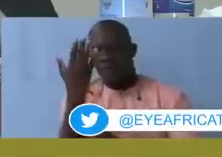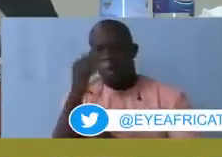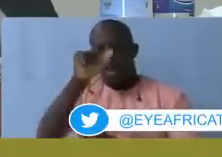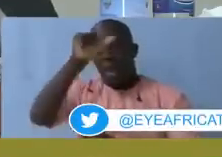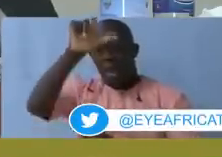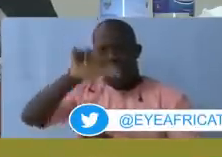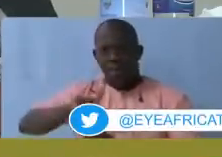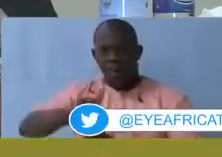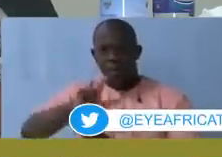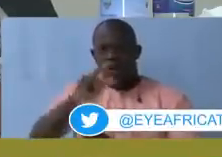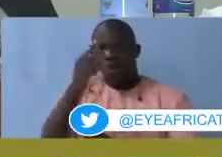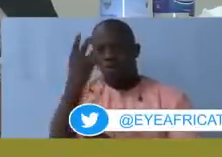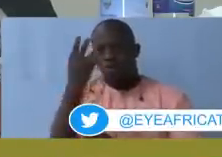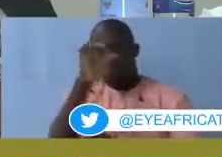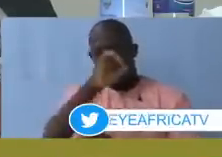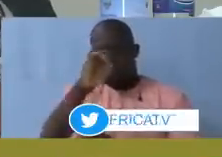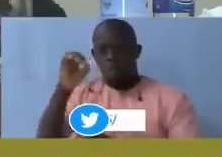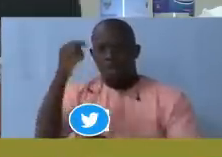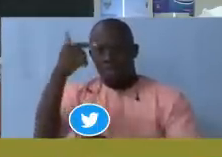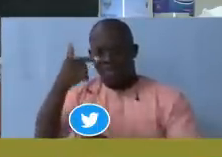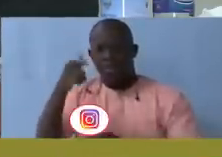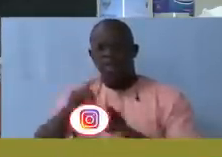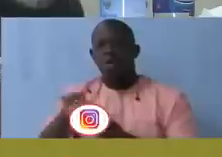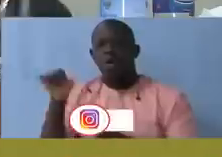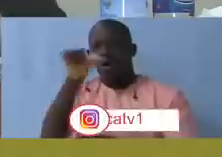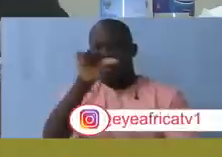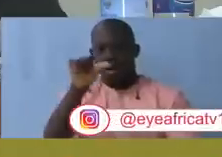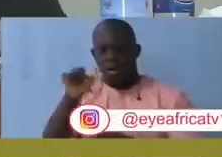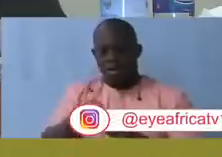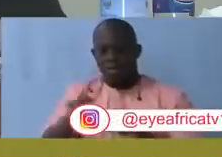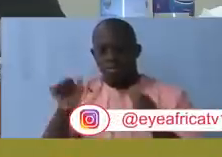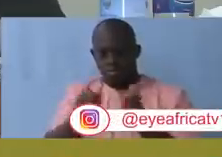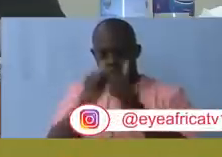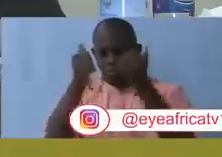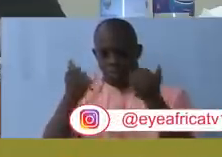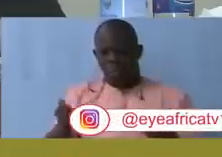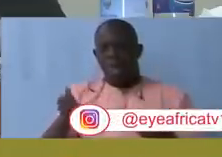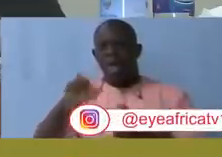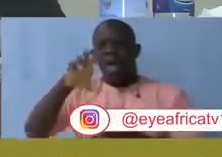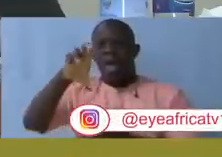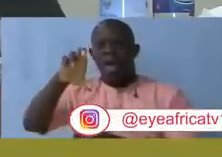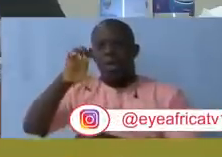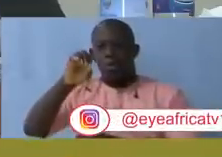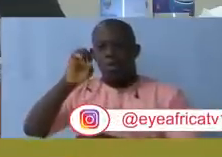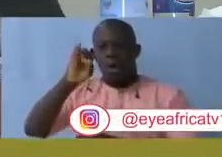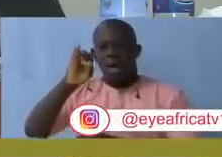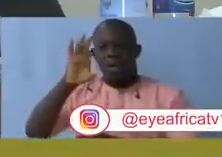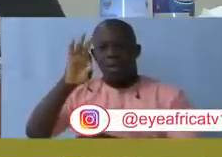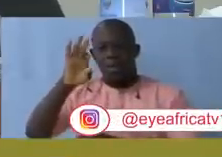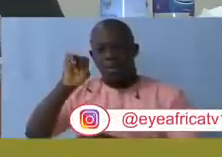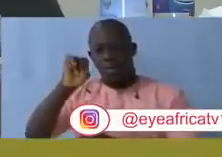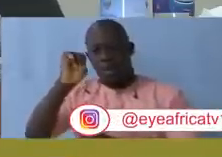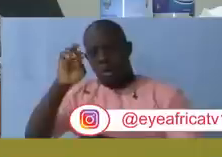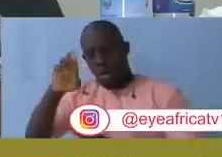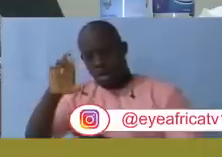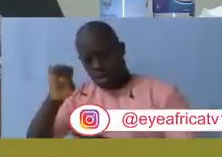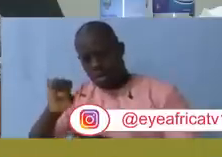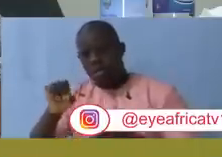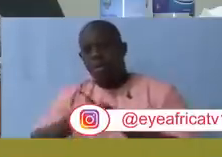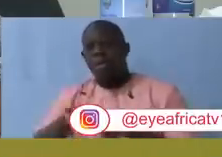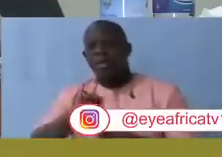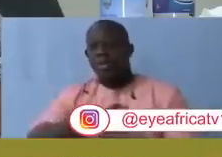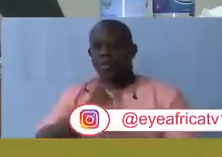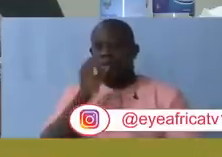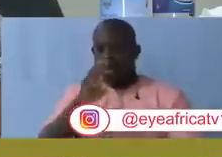2007. It is from Reuters. It is our Exhibit 54. And it says a